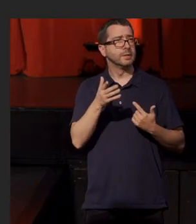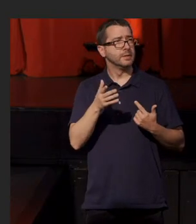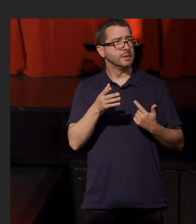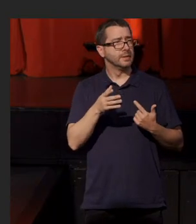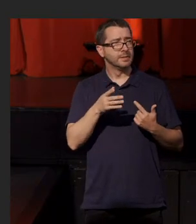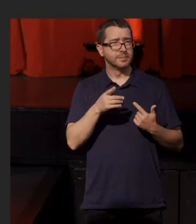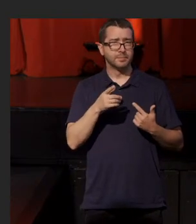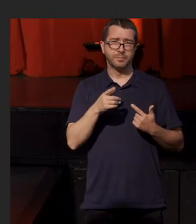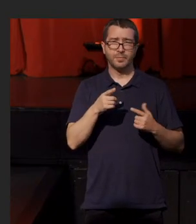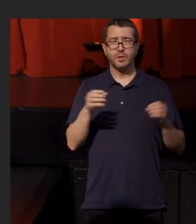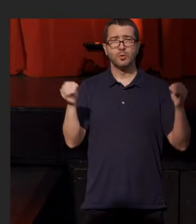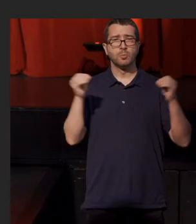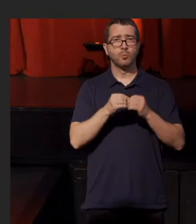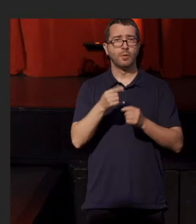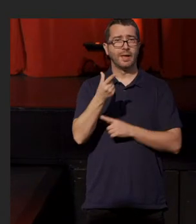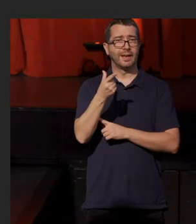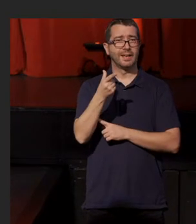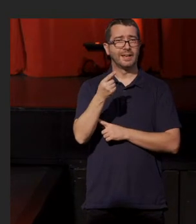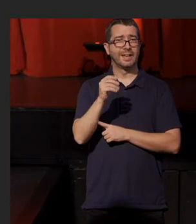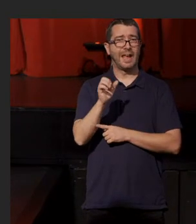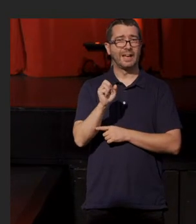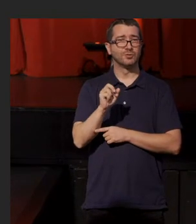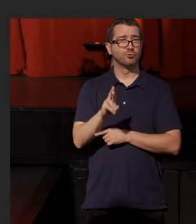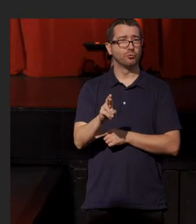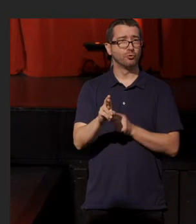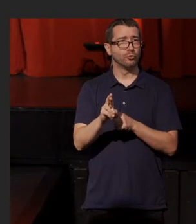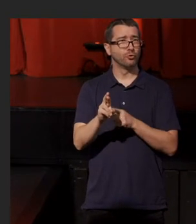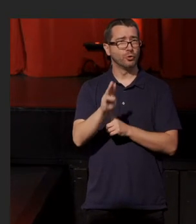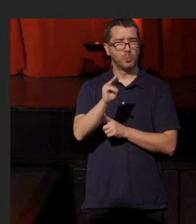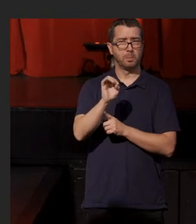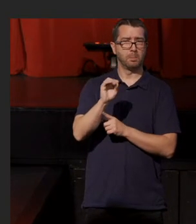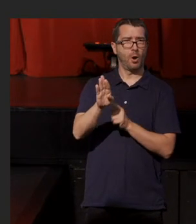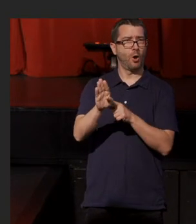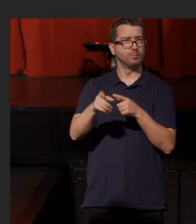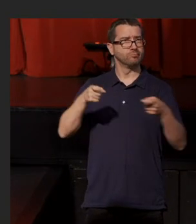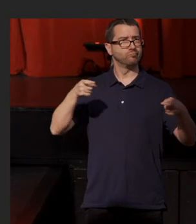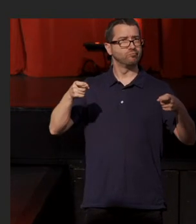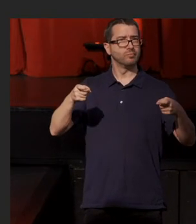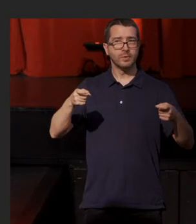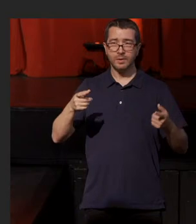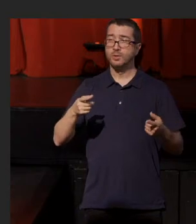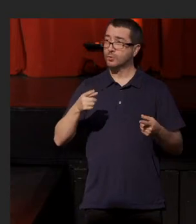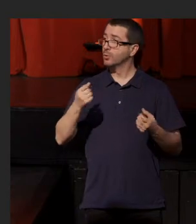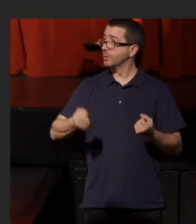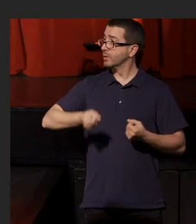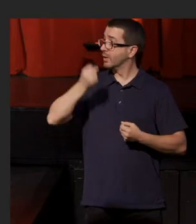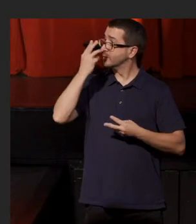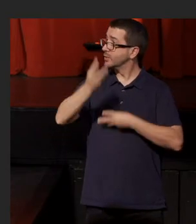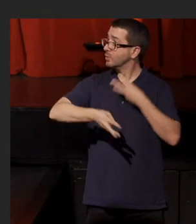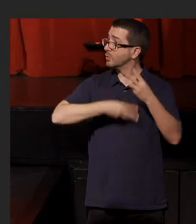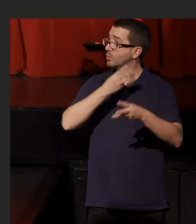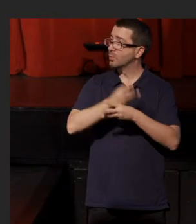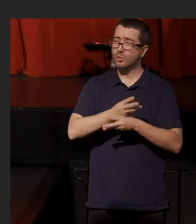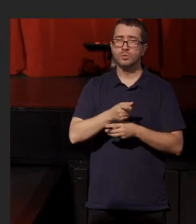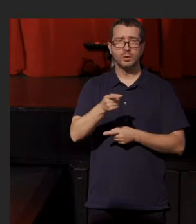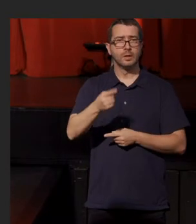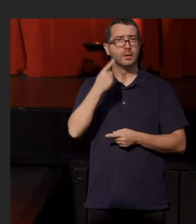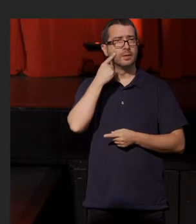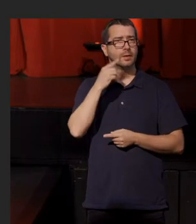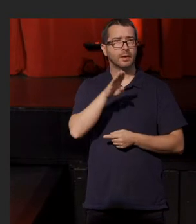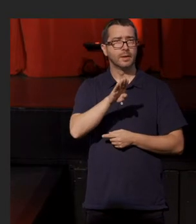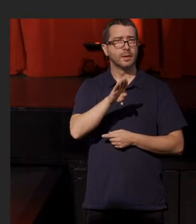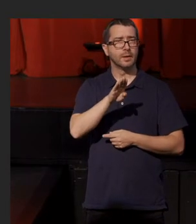of gangsters, frankly. So if you really want to understand the world today, think not of like Bismarck